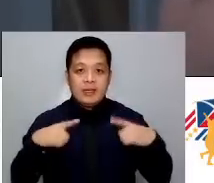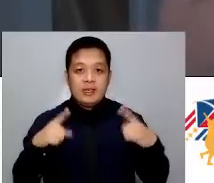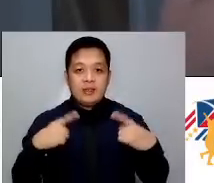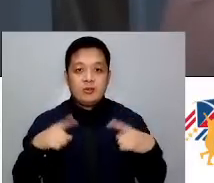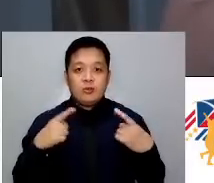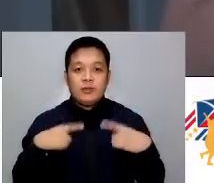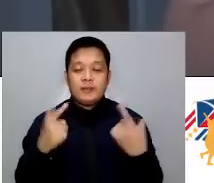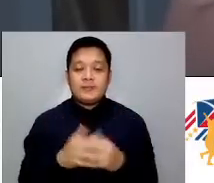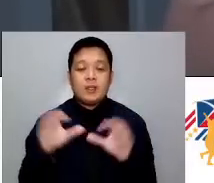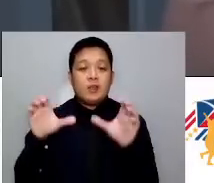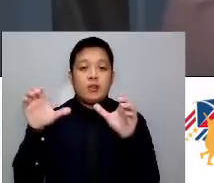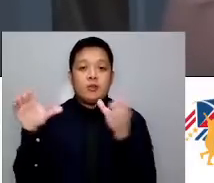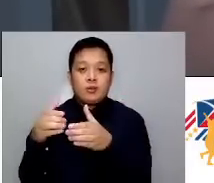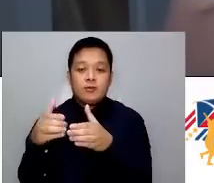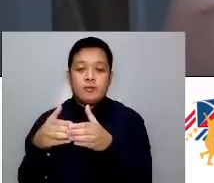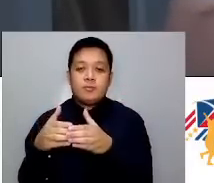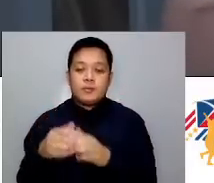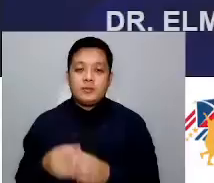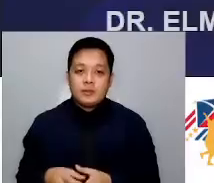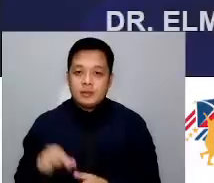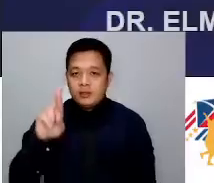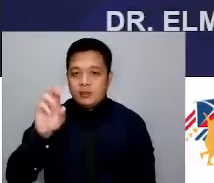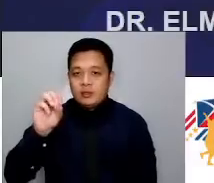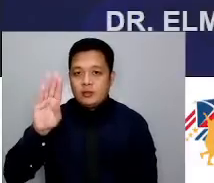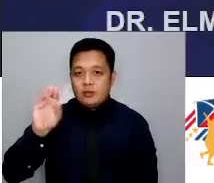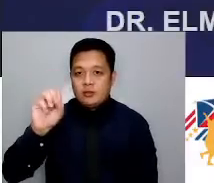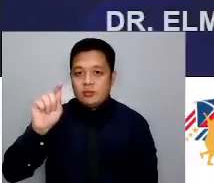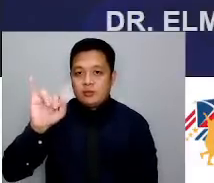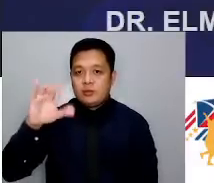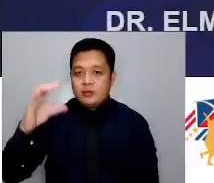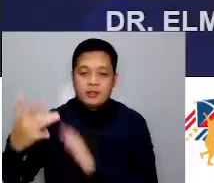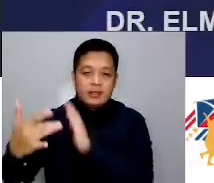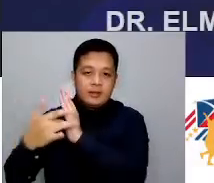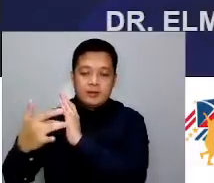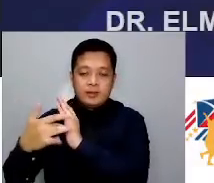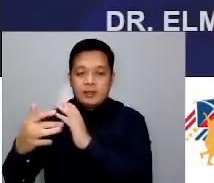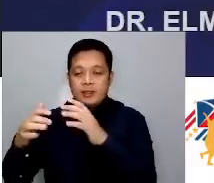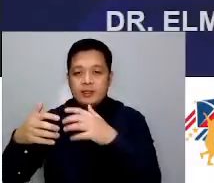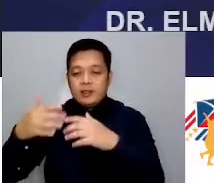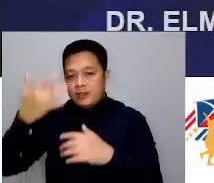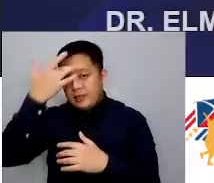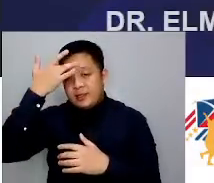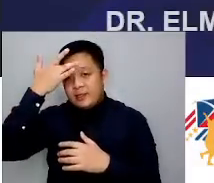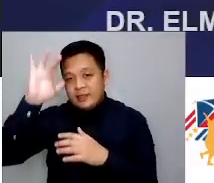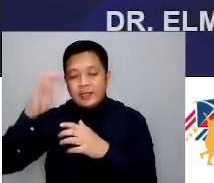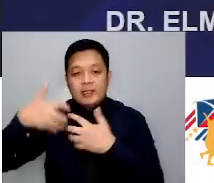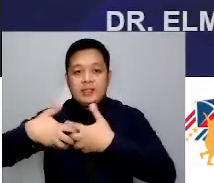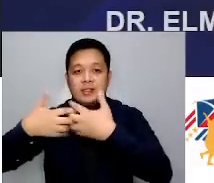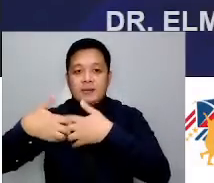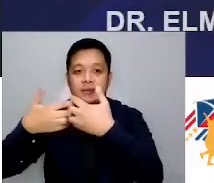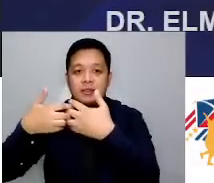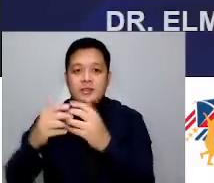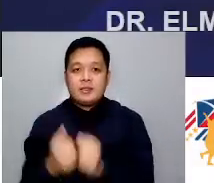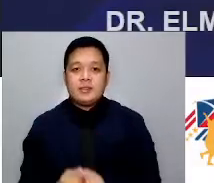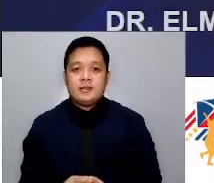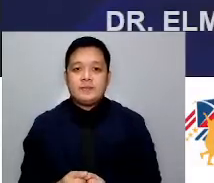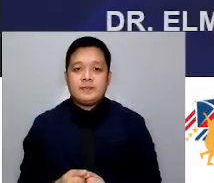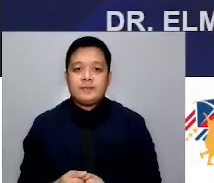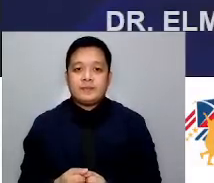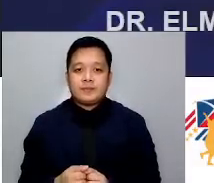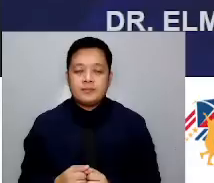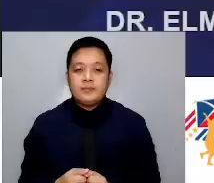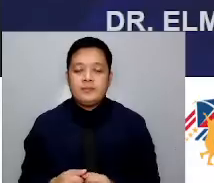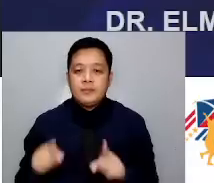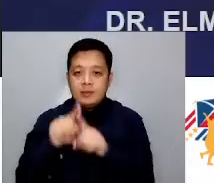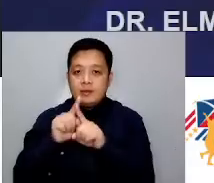Intelligent Machines, we have the following judges: Dr. Elmer P. Dajos, Full Professor, Department of Manufacturing Engineering